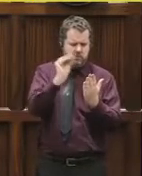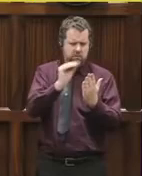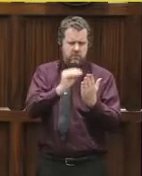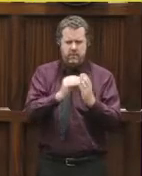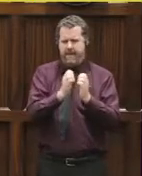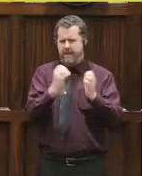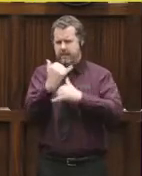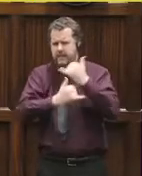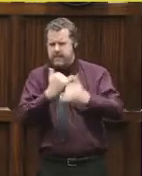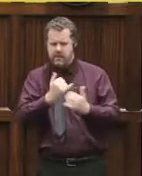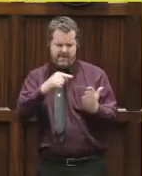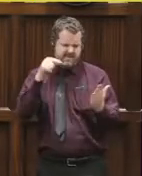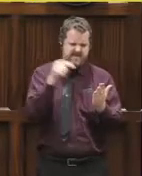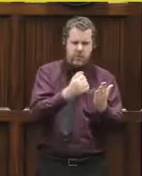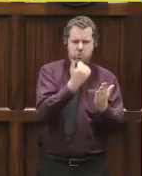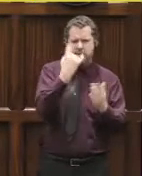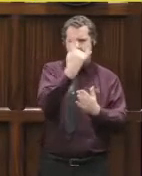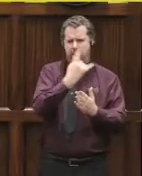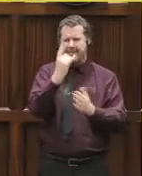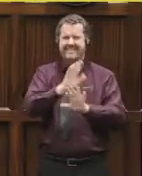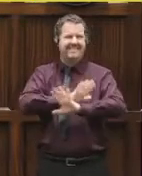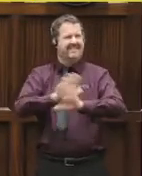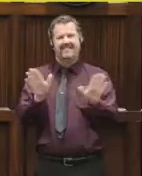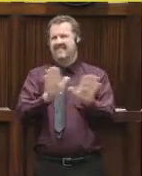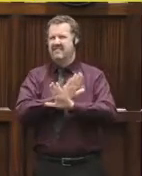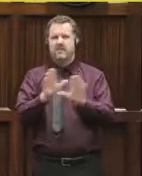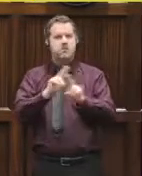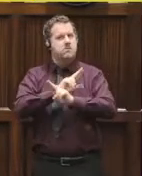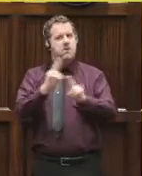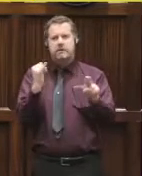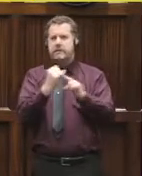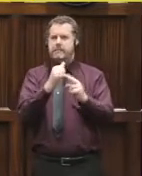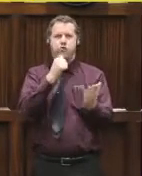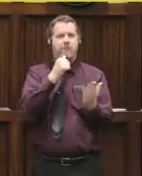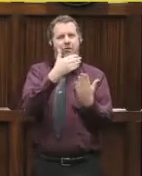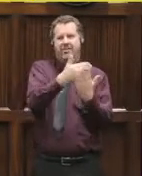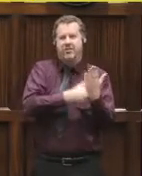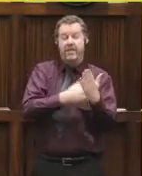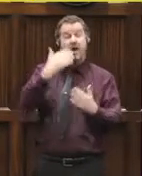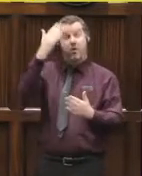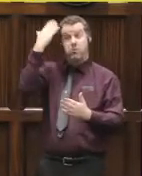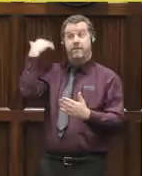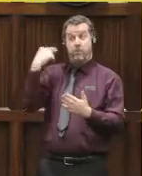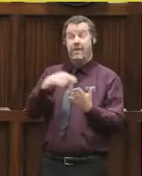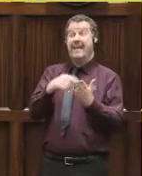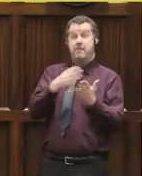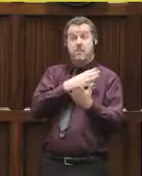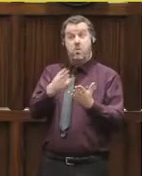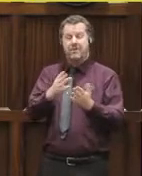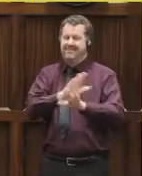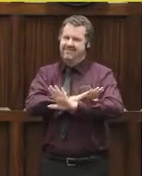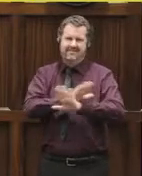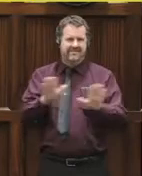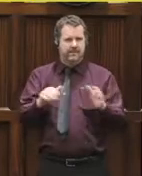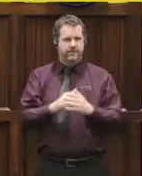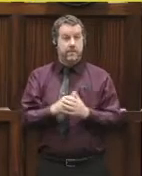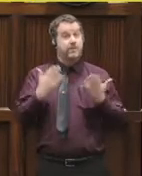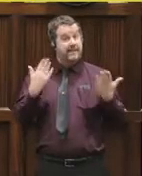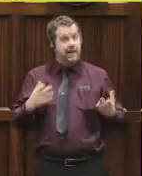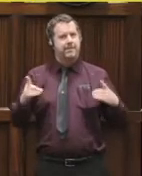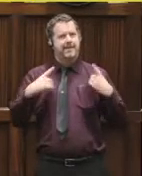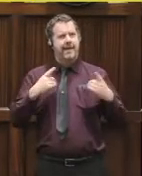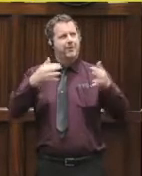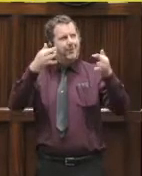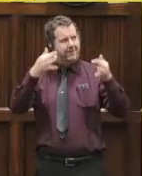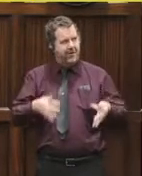numbers of hours of primary legislation as was originally proposed. I am delighted to confirm that